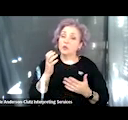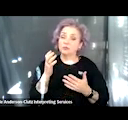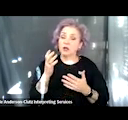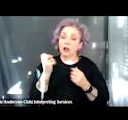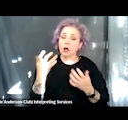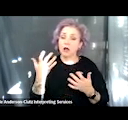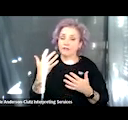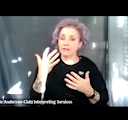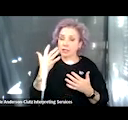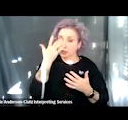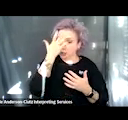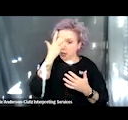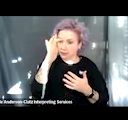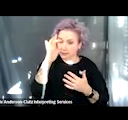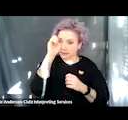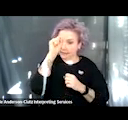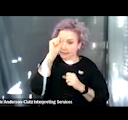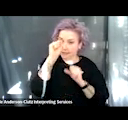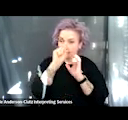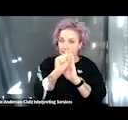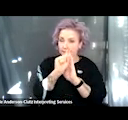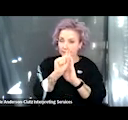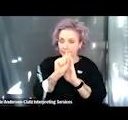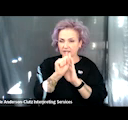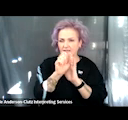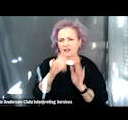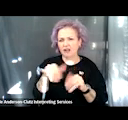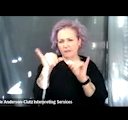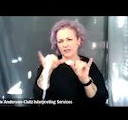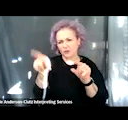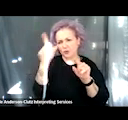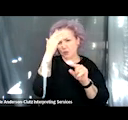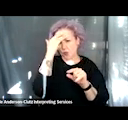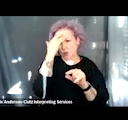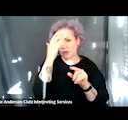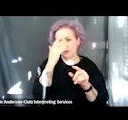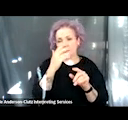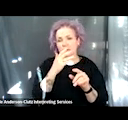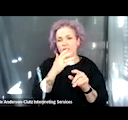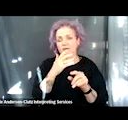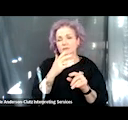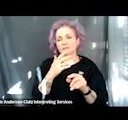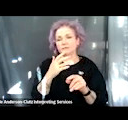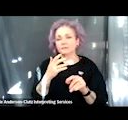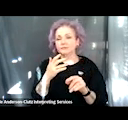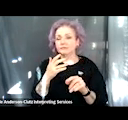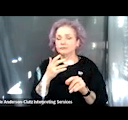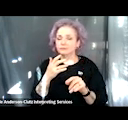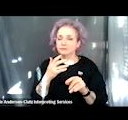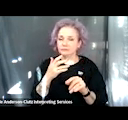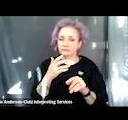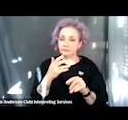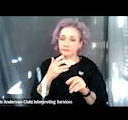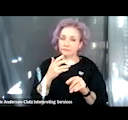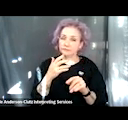pretty well known in schizophrenia. So these are quite different. So what actually brings them together?